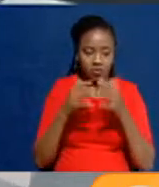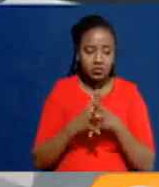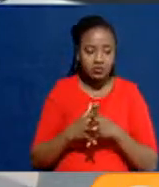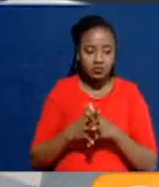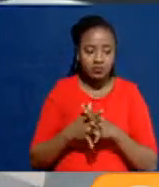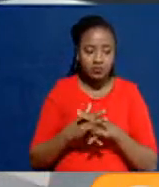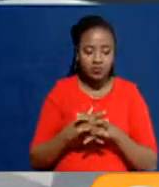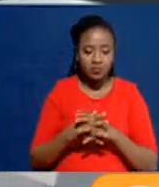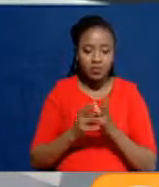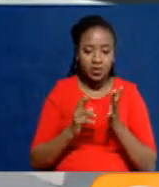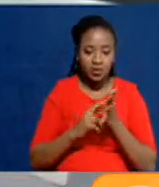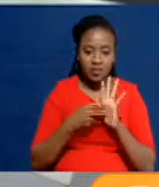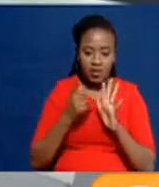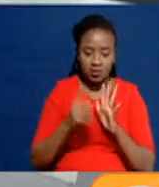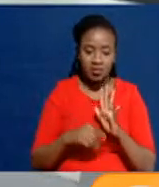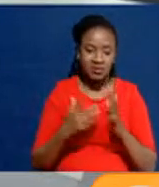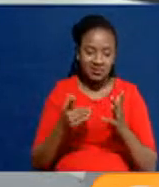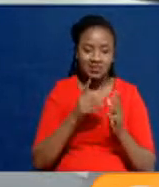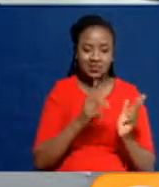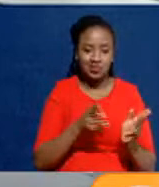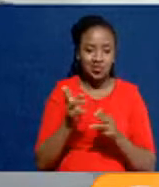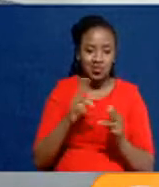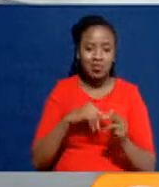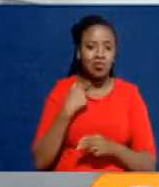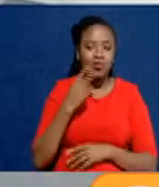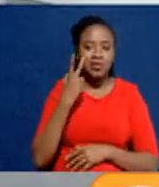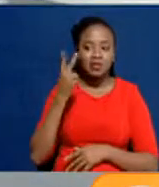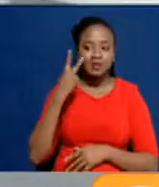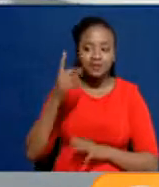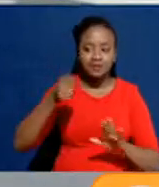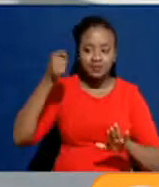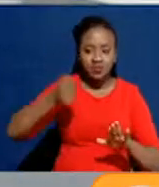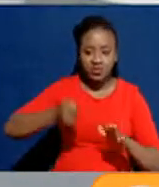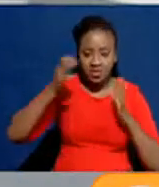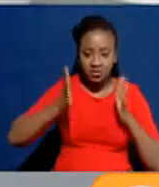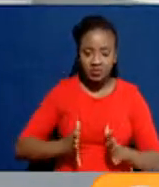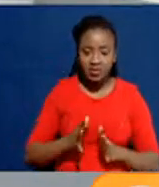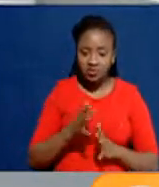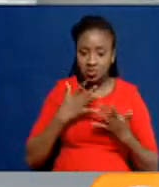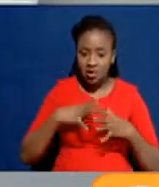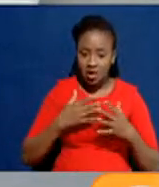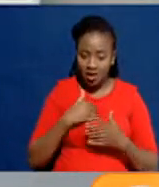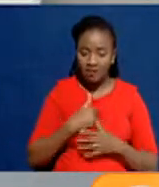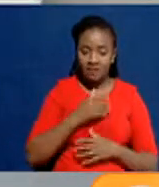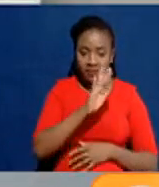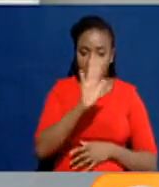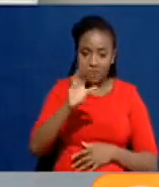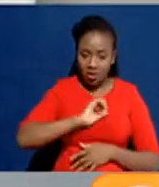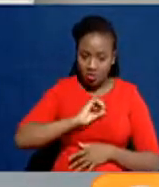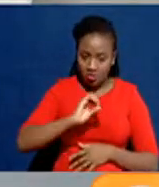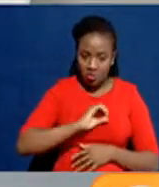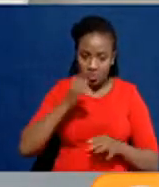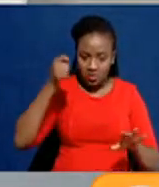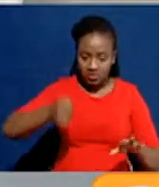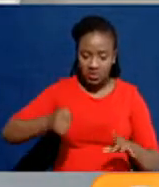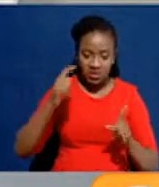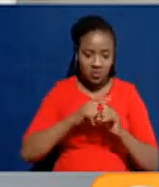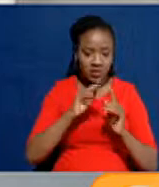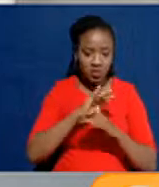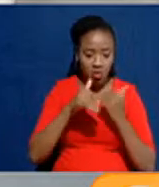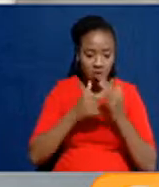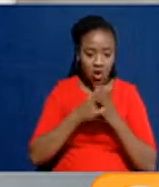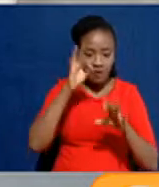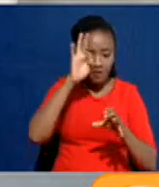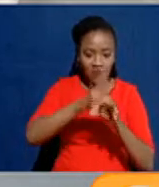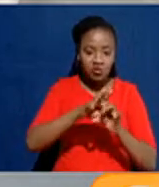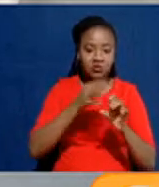So it is common practice to see judges having their own judgments separately, but they then take a vote on the majority,